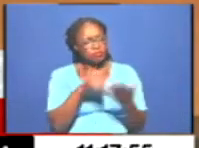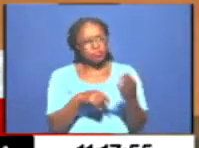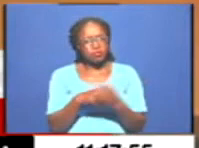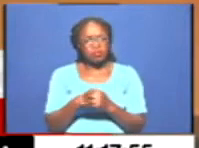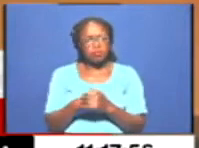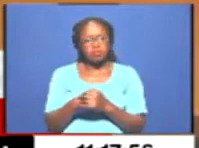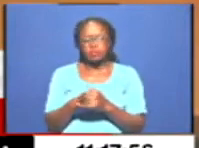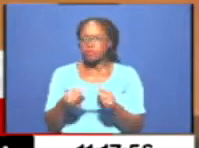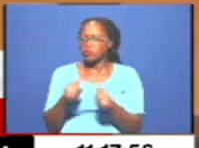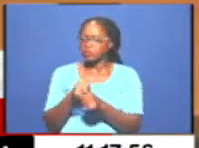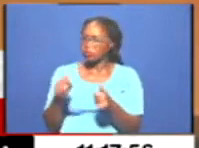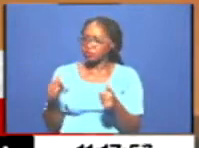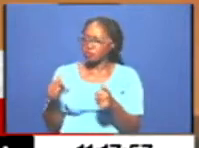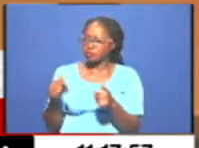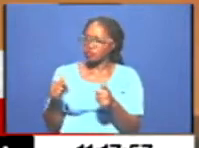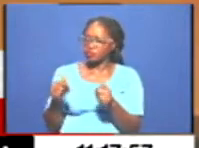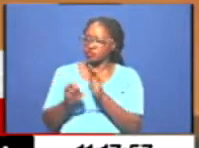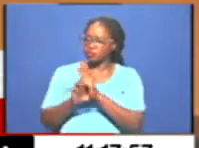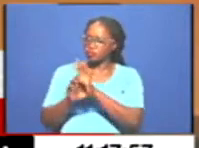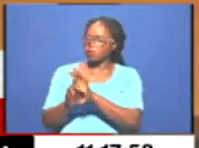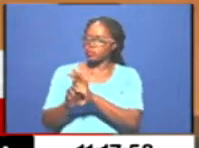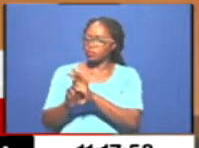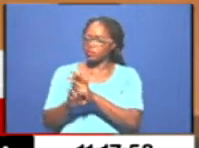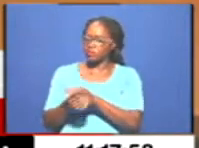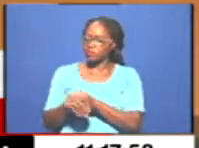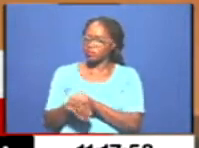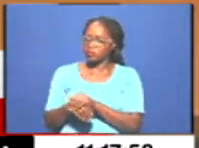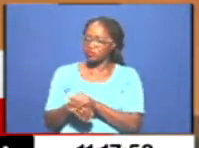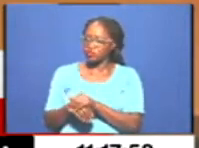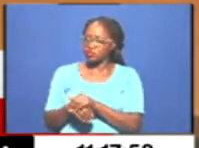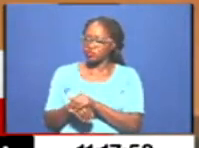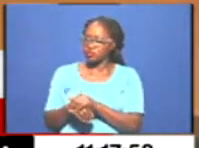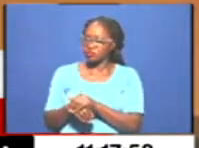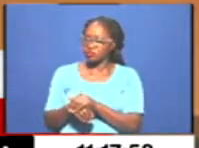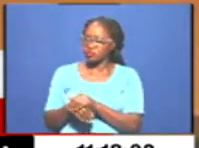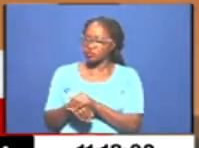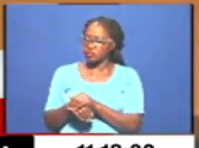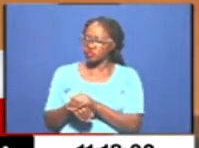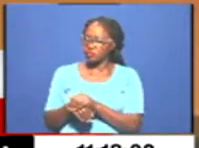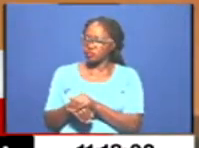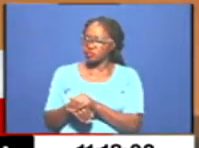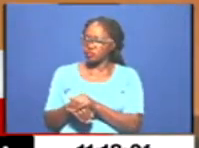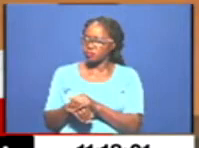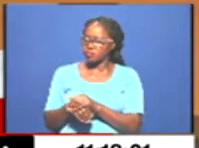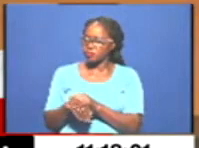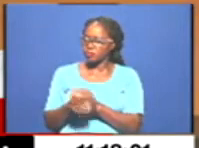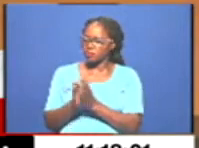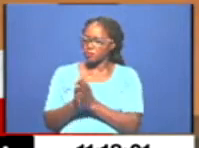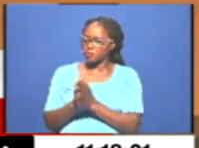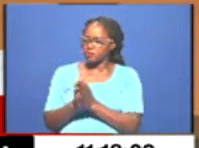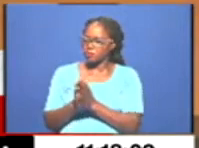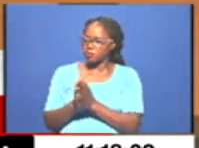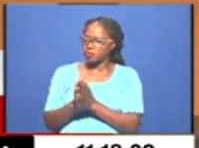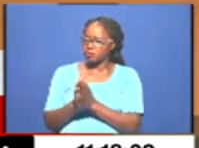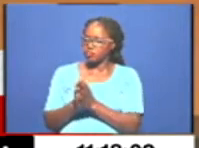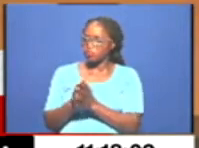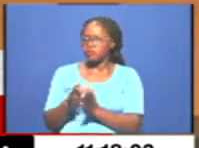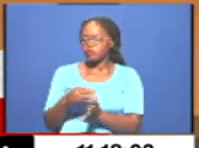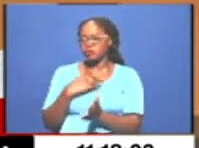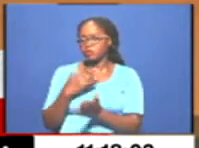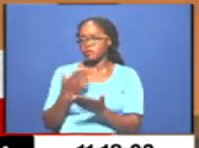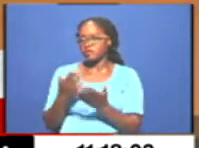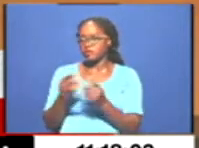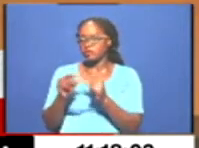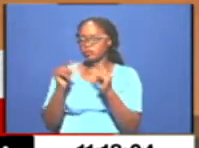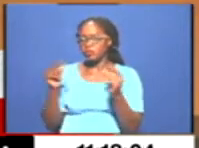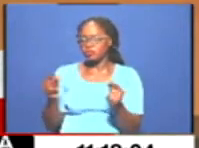We've looked at the example of our affiliates, probably I think one of our top leading affiliates in terms of hosting is Athletics